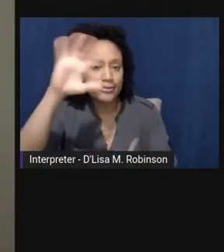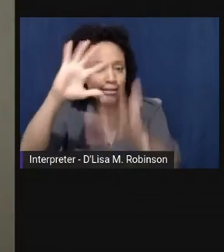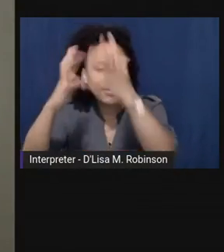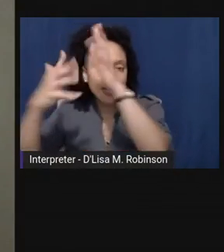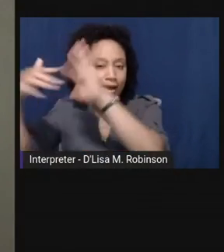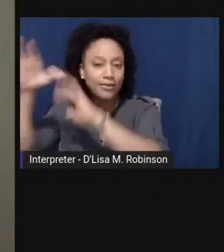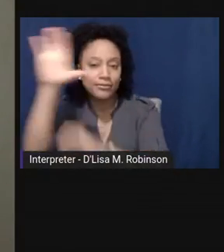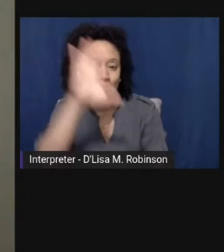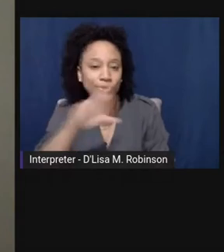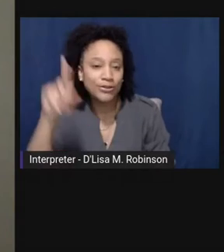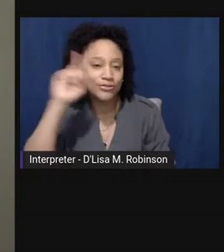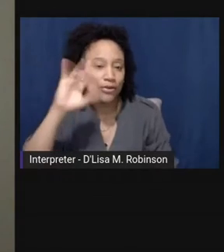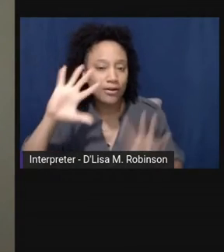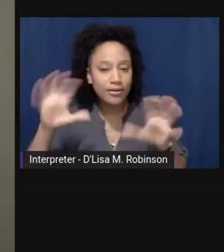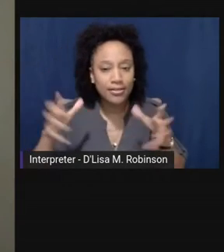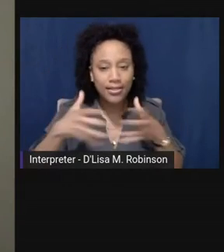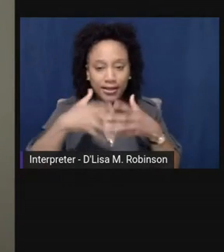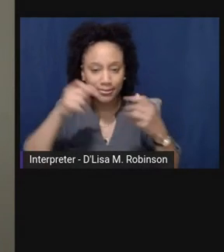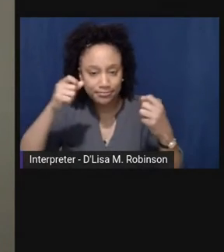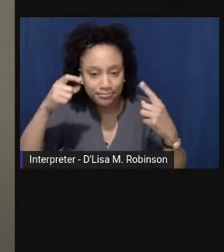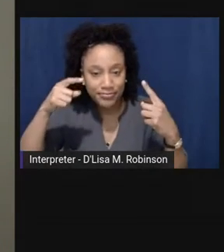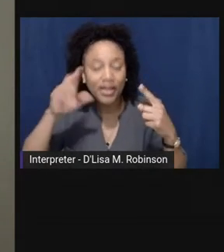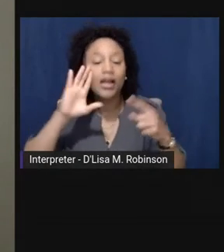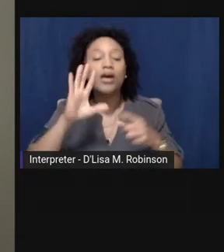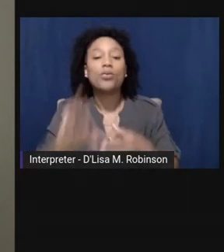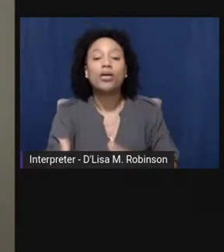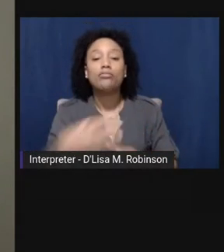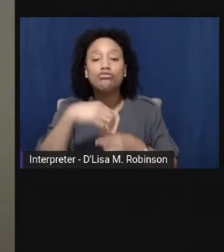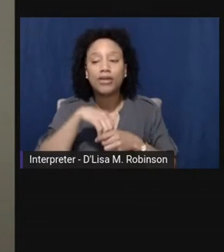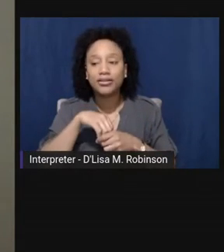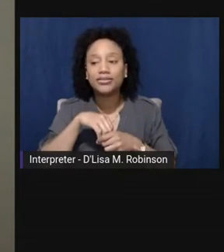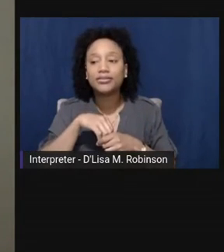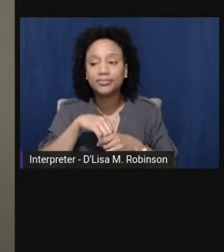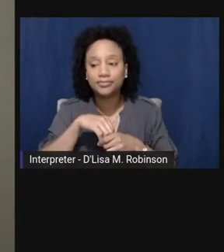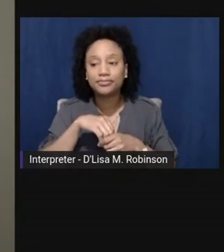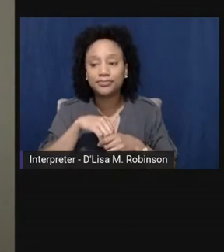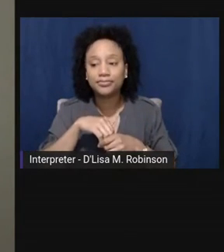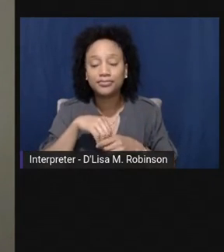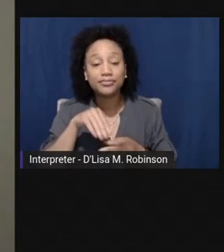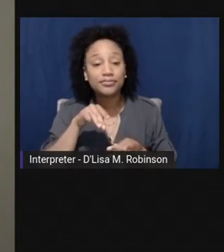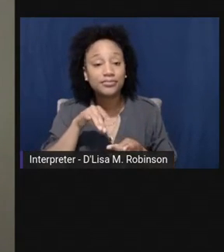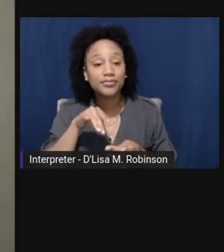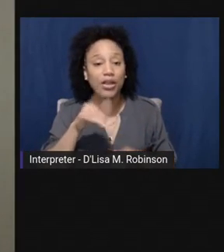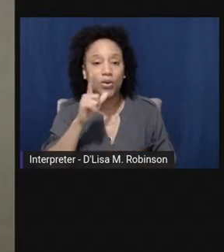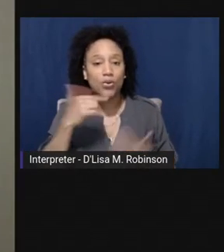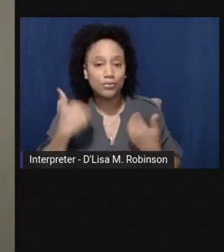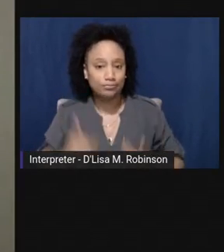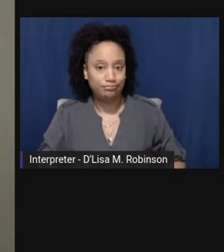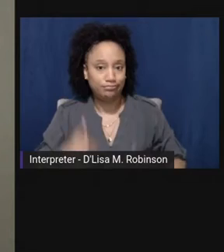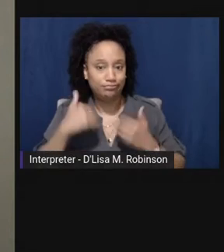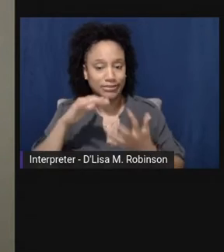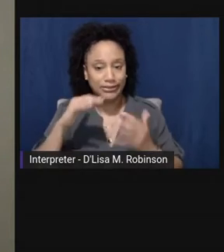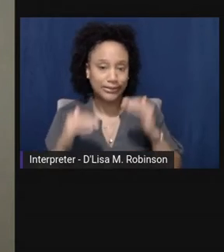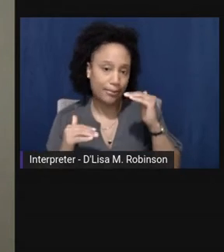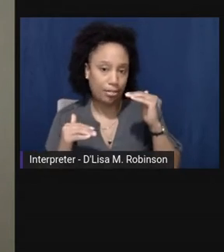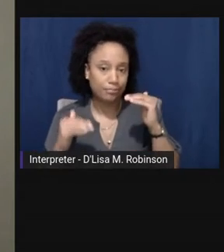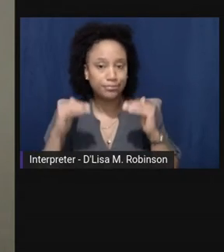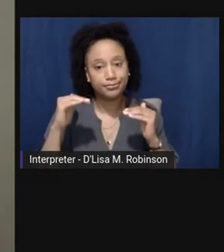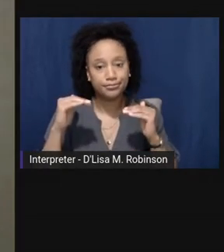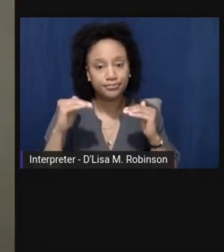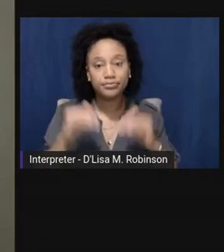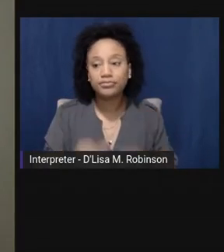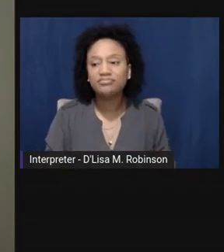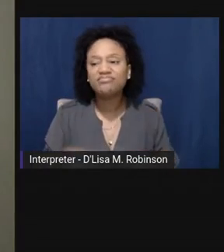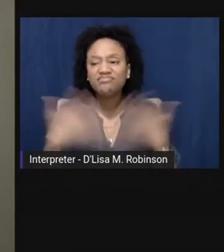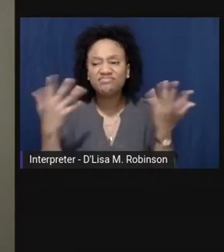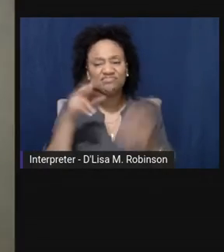search of a collective consciousness that can embrace a destabilized fluid self. But what's the vibe